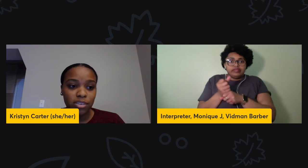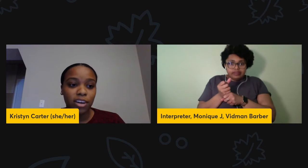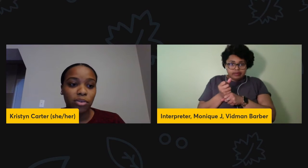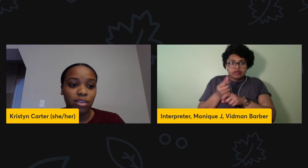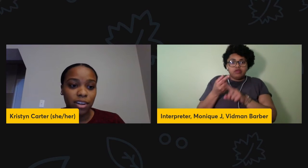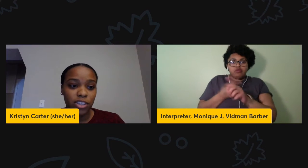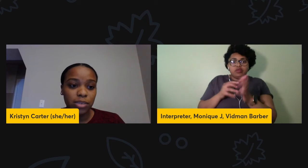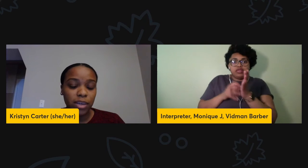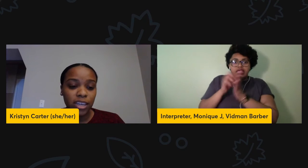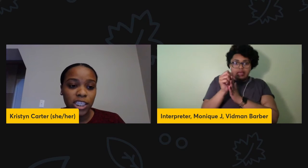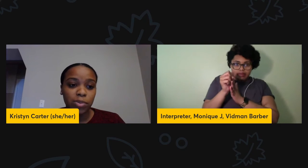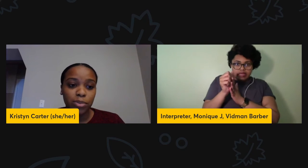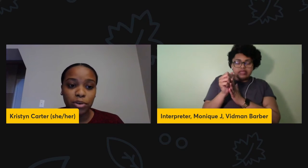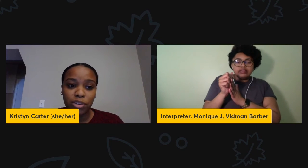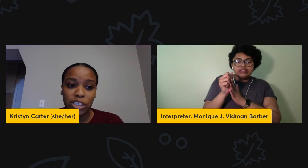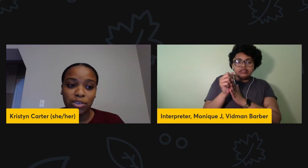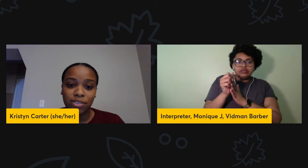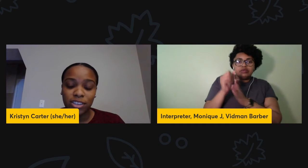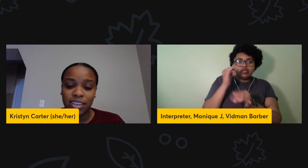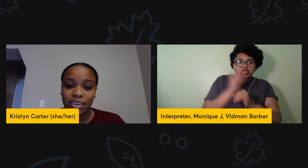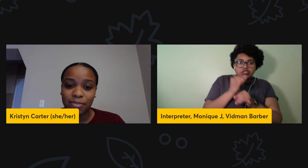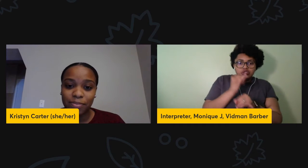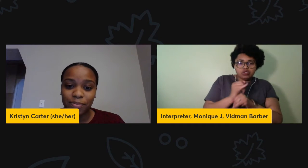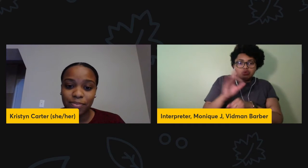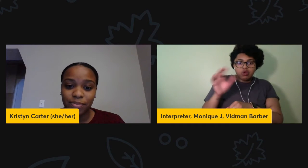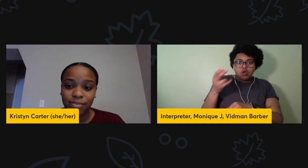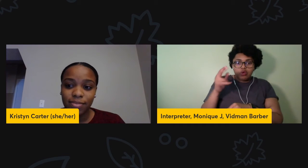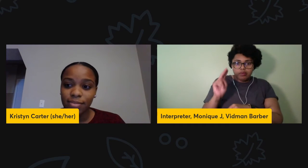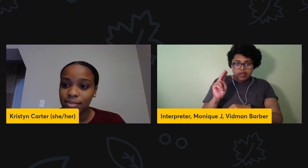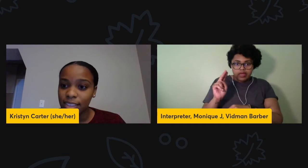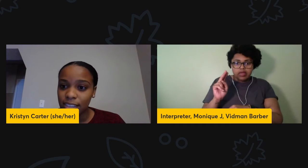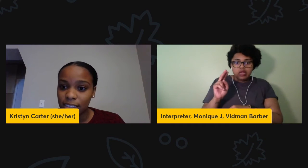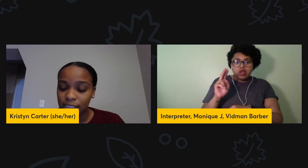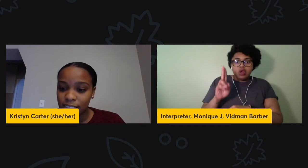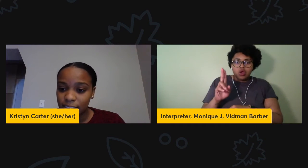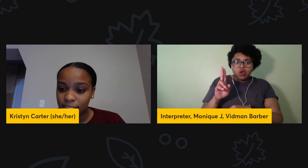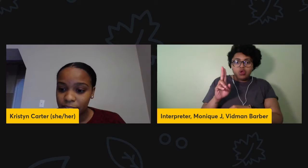Irvington Postdoctoral Fellowship to promote racial diversity.